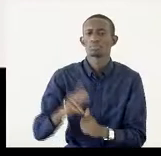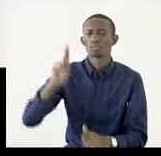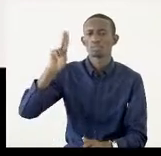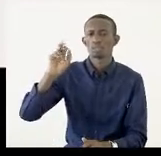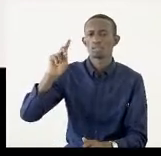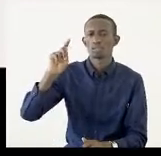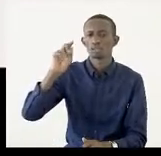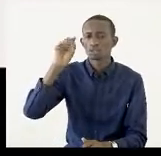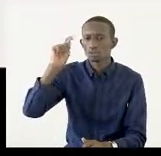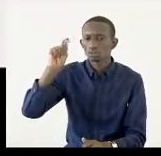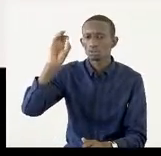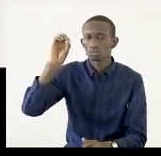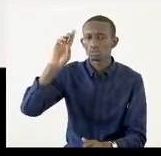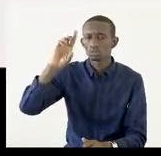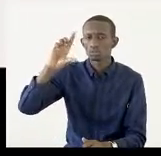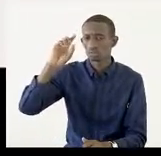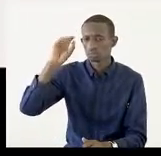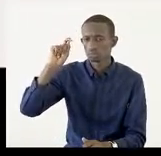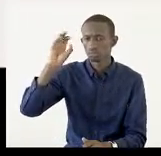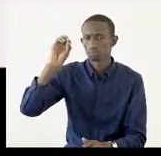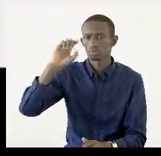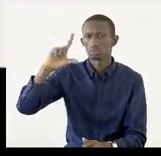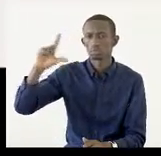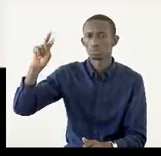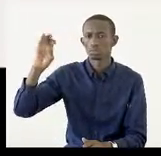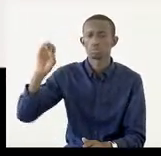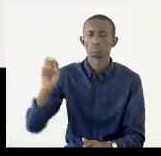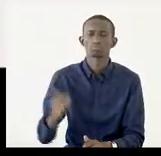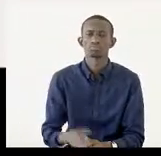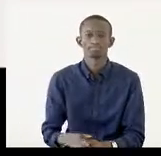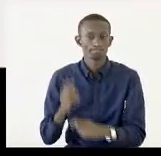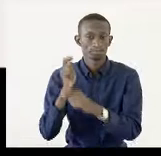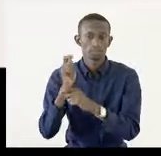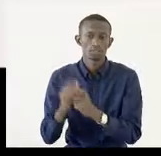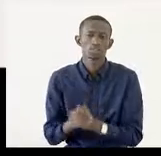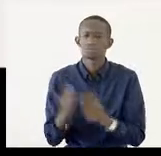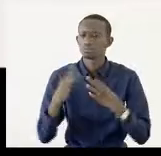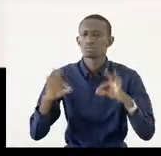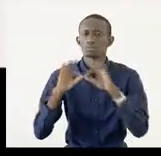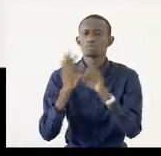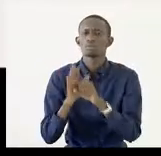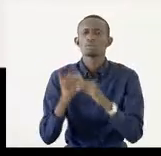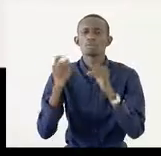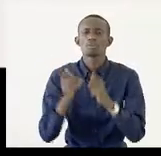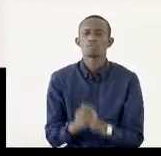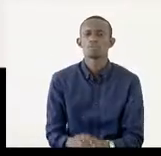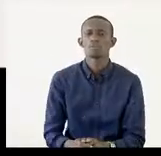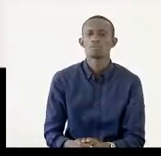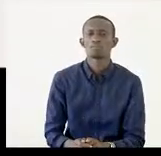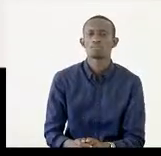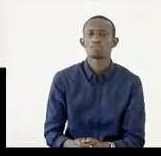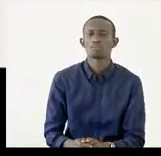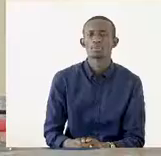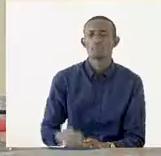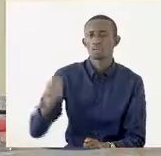reagent. When aldehyde, aliphatic or ketone is warmed with ammoniacal or ammoniated silver